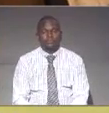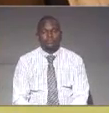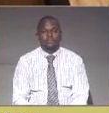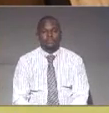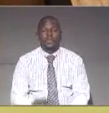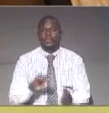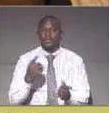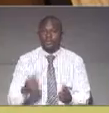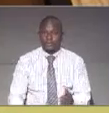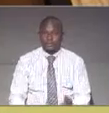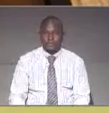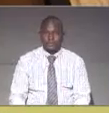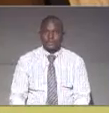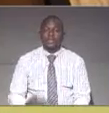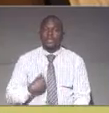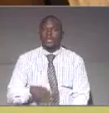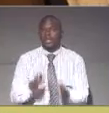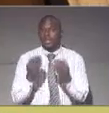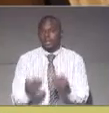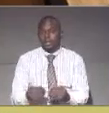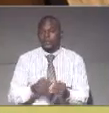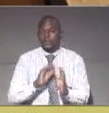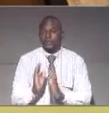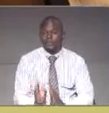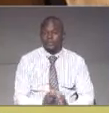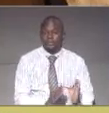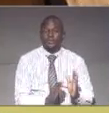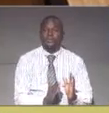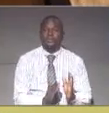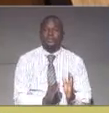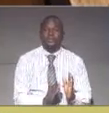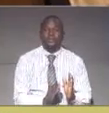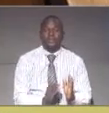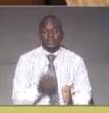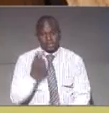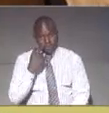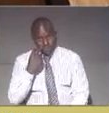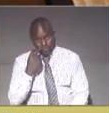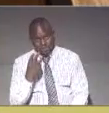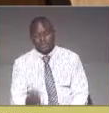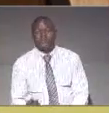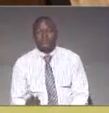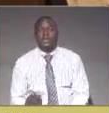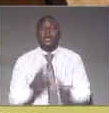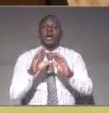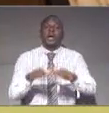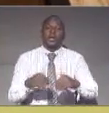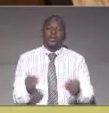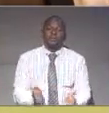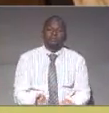And therefore, we are currently making plans to see how we